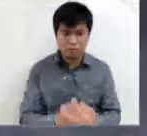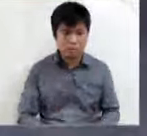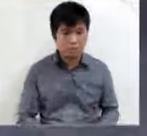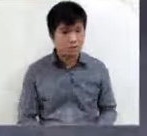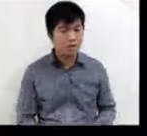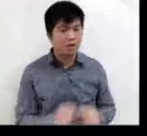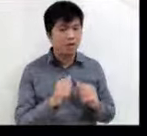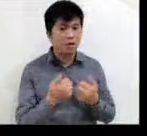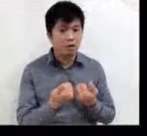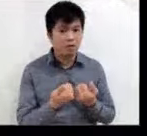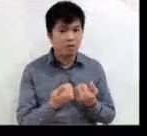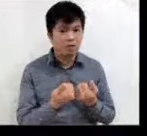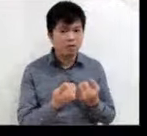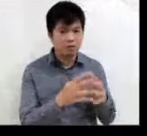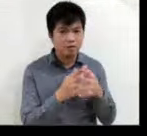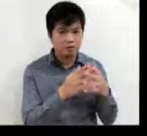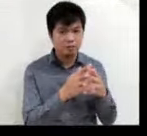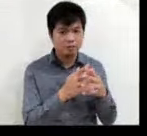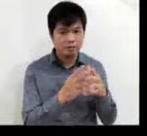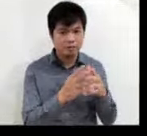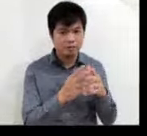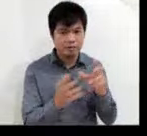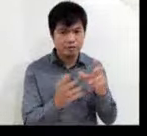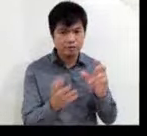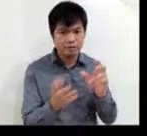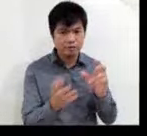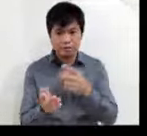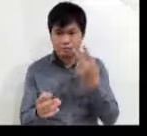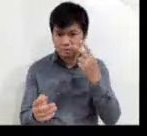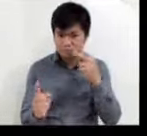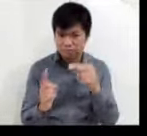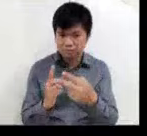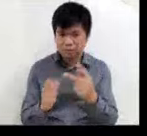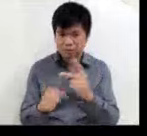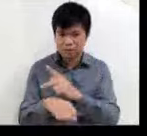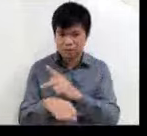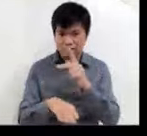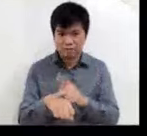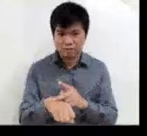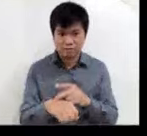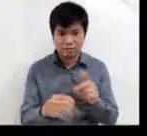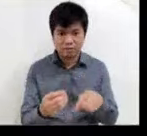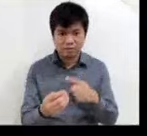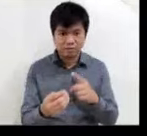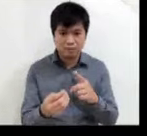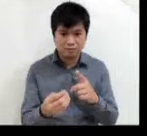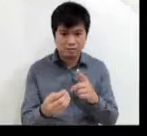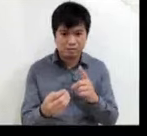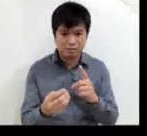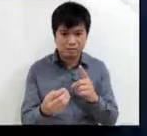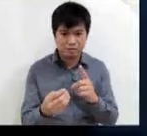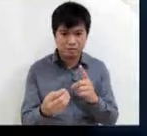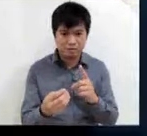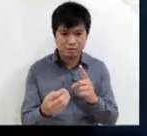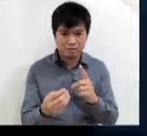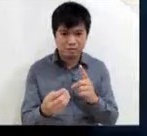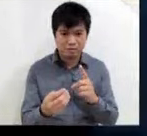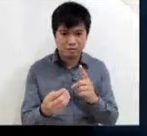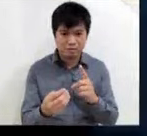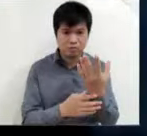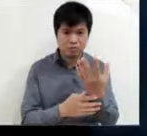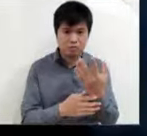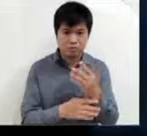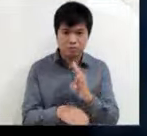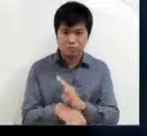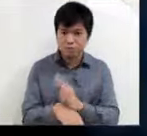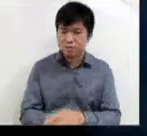American investors look at the Philippines in terms of its potential for growth? Well, you know, American investors look at the